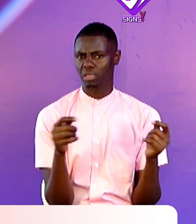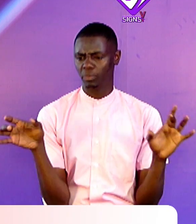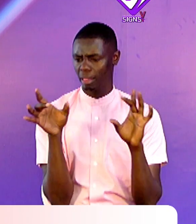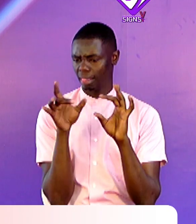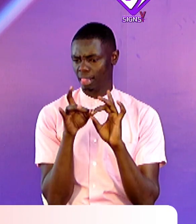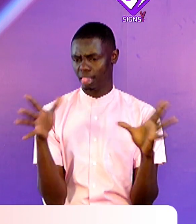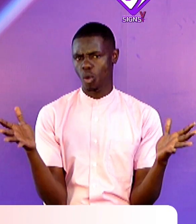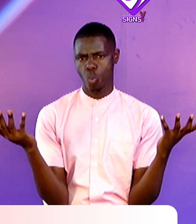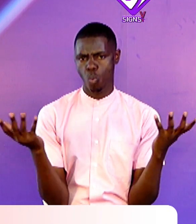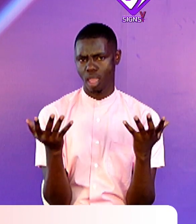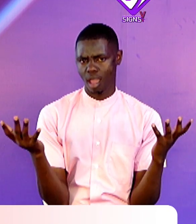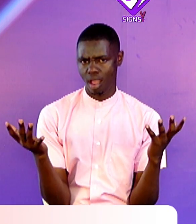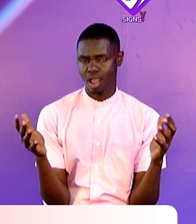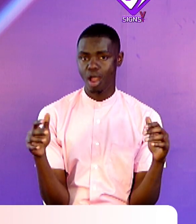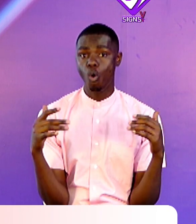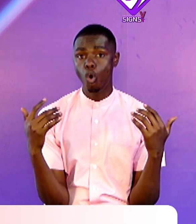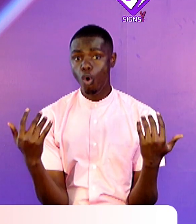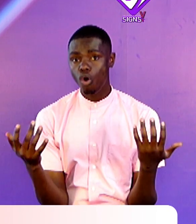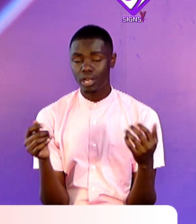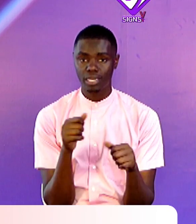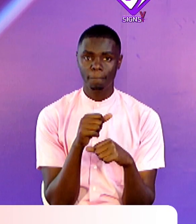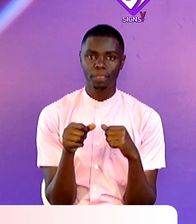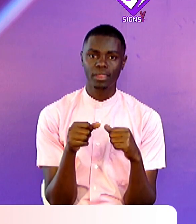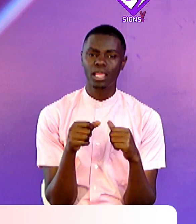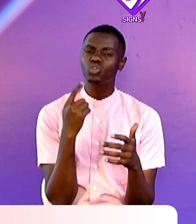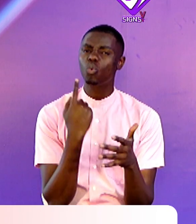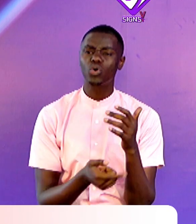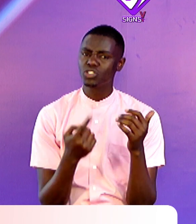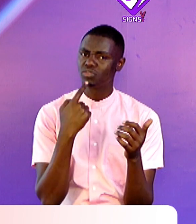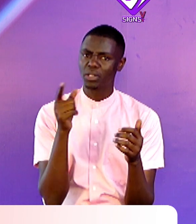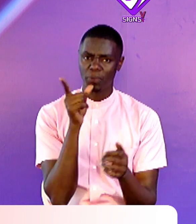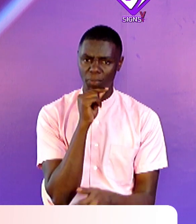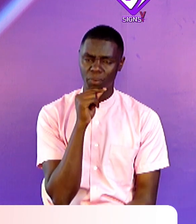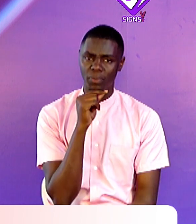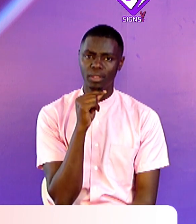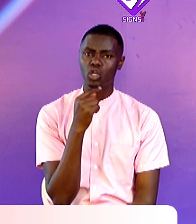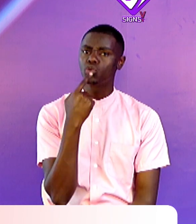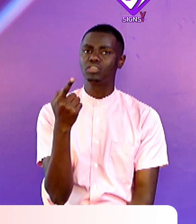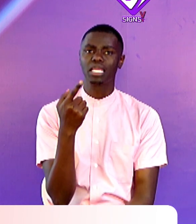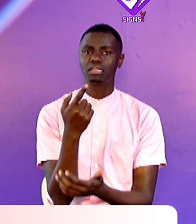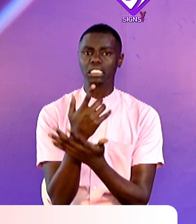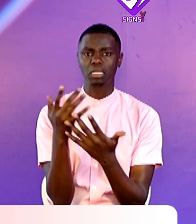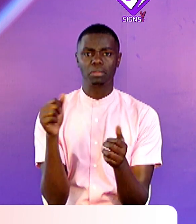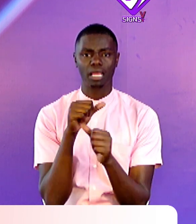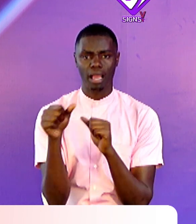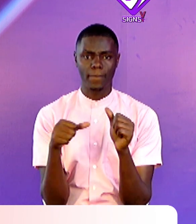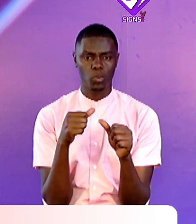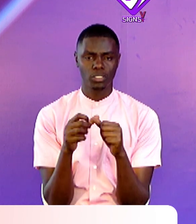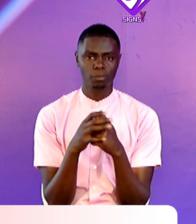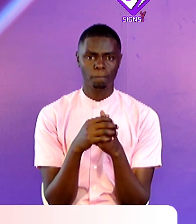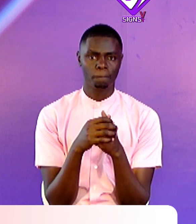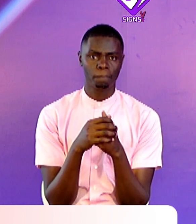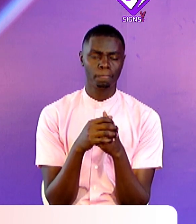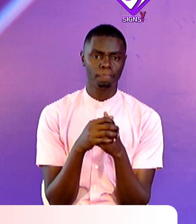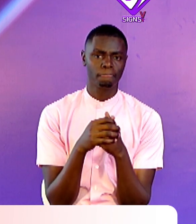Or is it just that it is about exactly what you said? You know, you said something about,